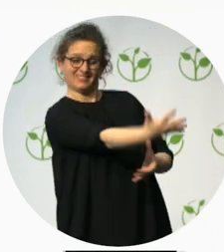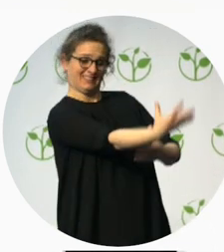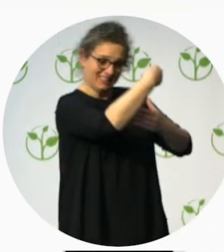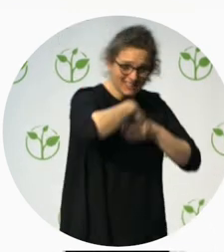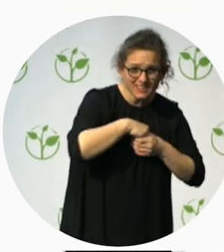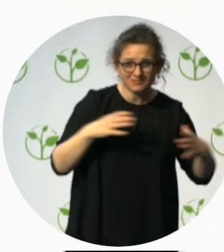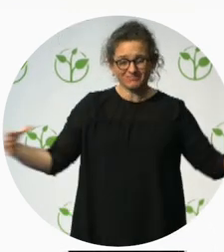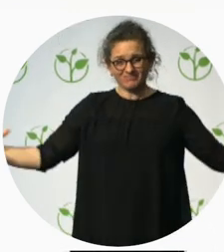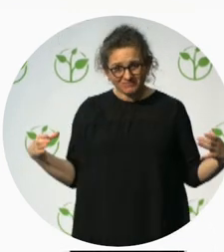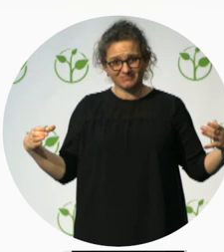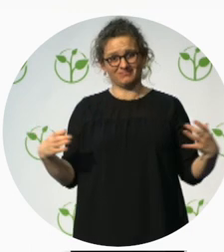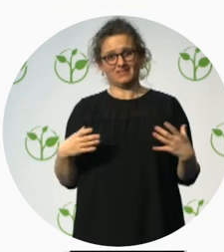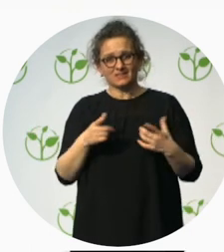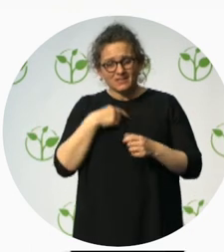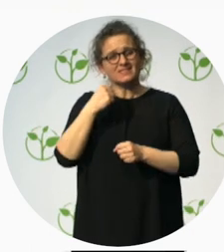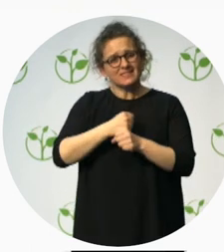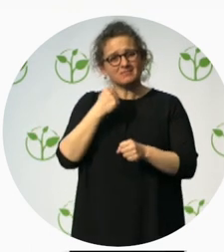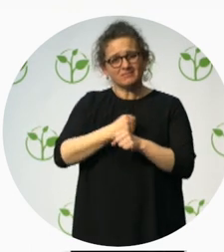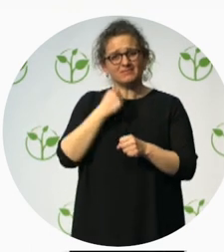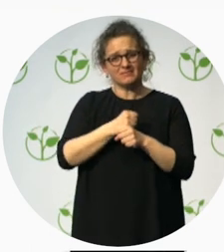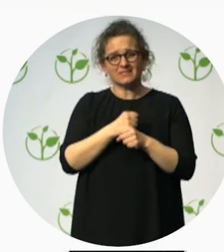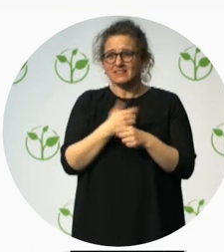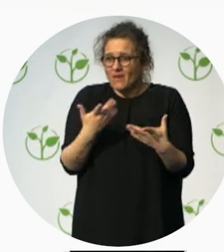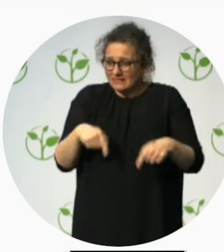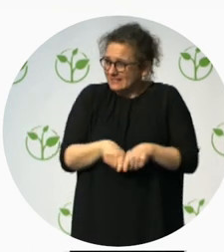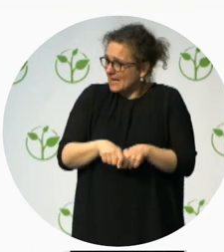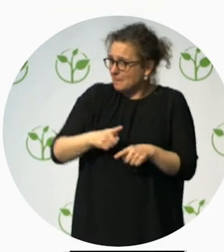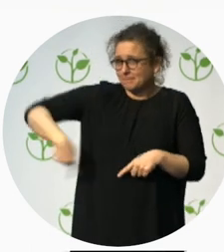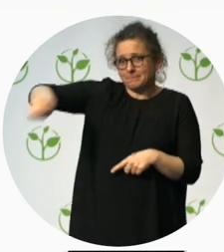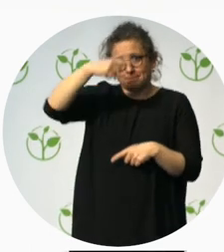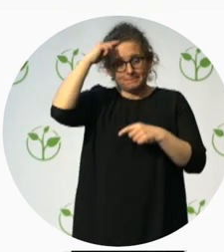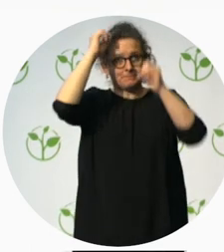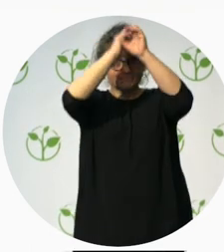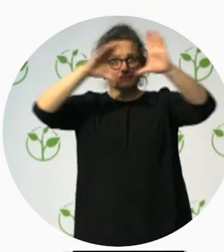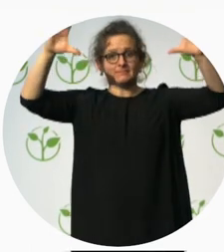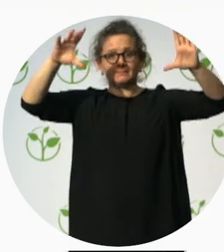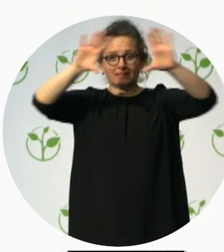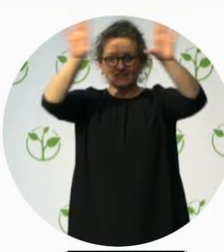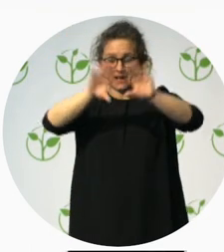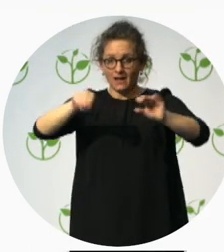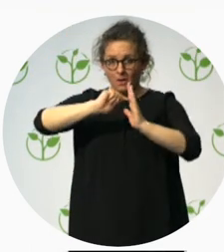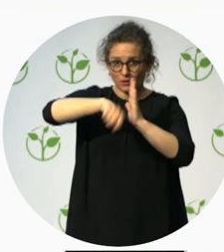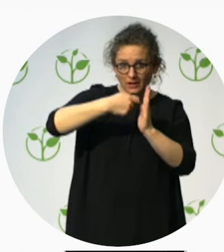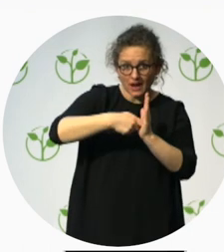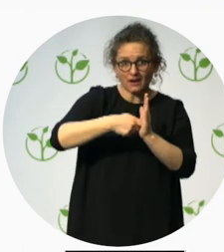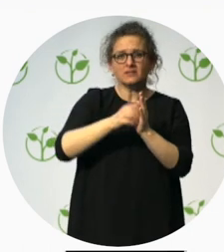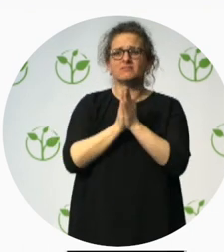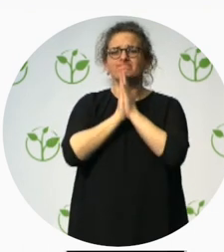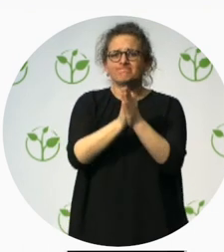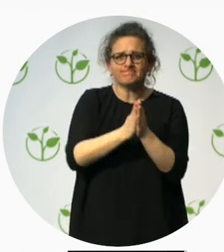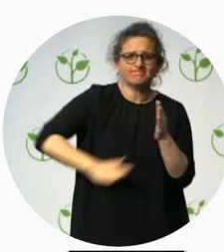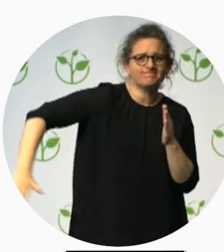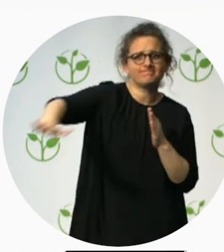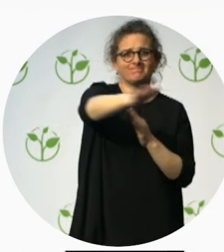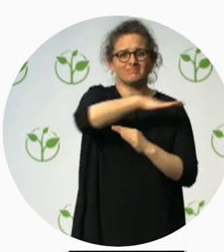like to conclude my speech by calling upon all of you in and out of this room to stand firmly